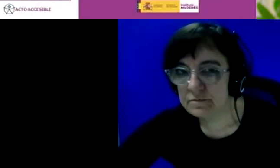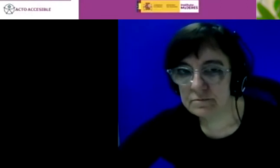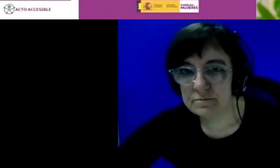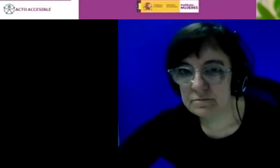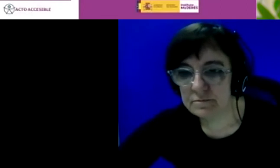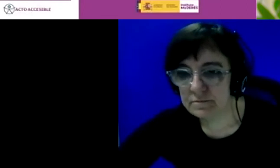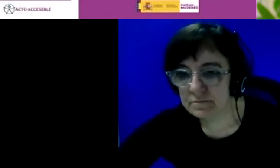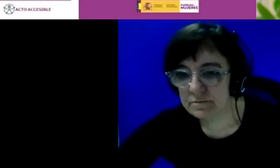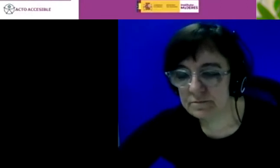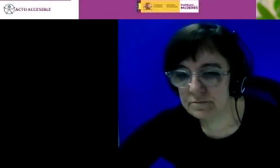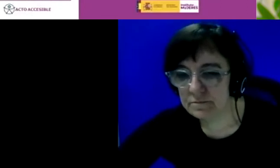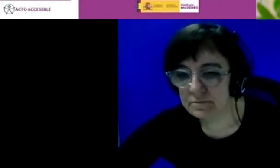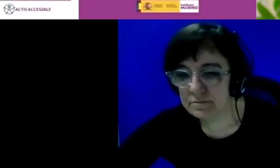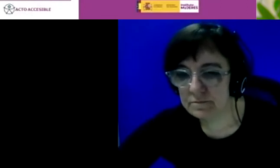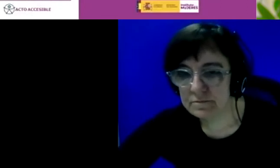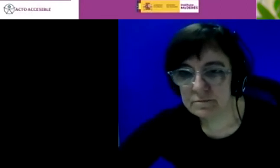This is the interpreter